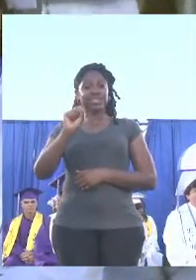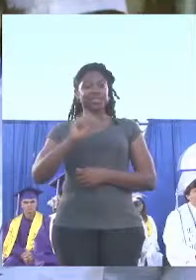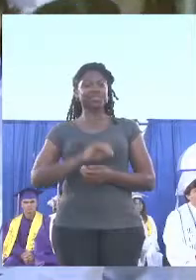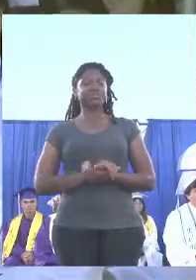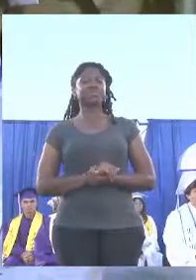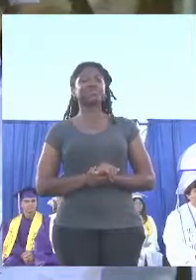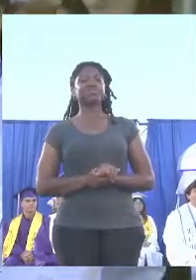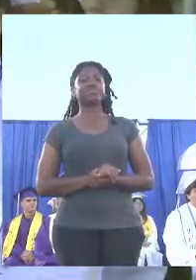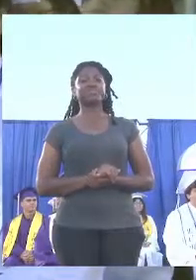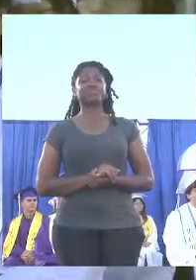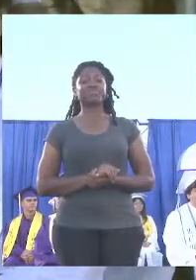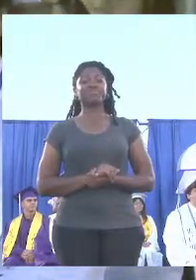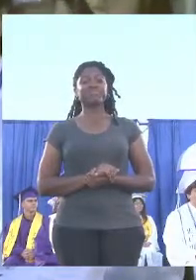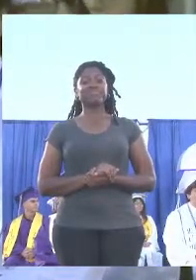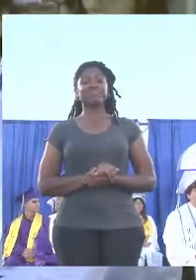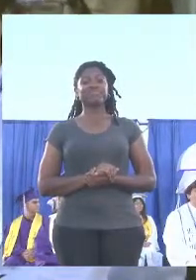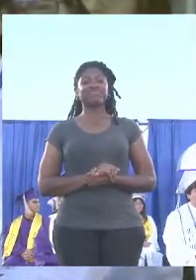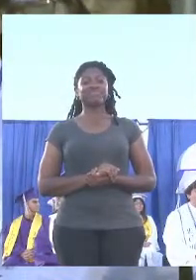of